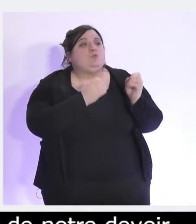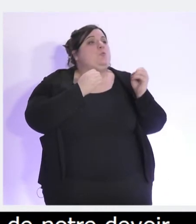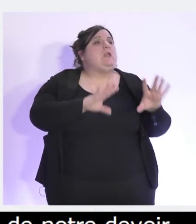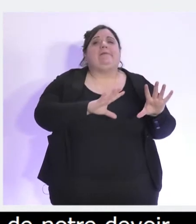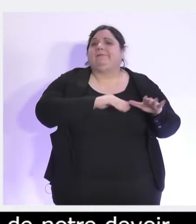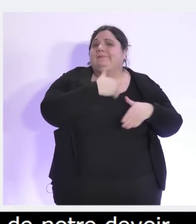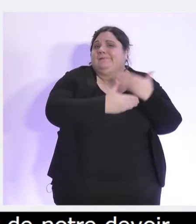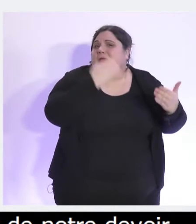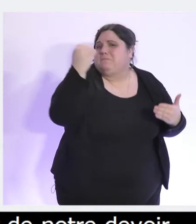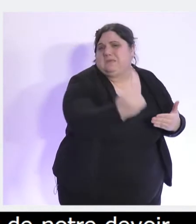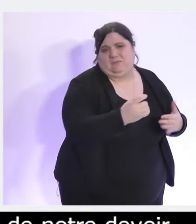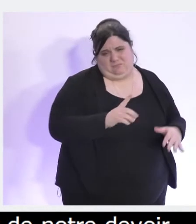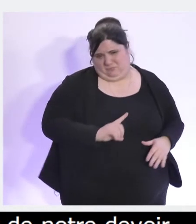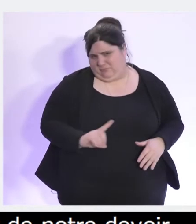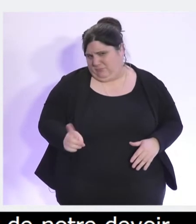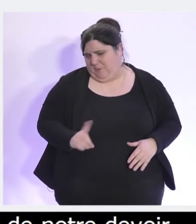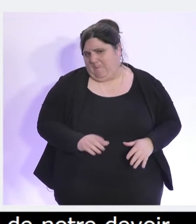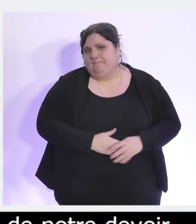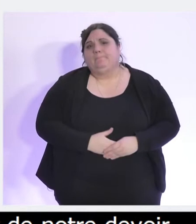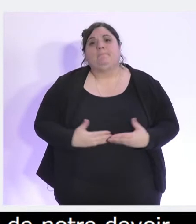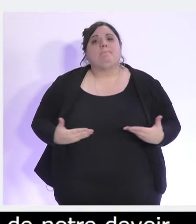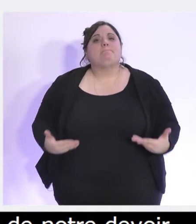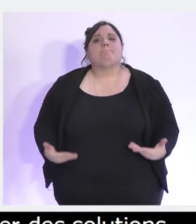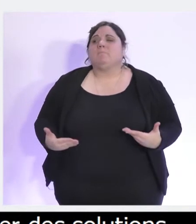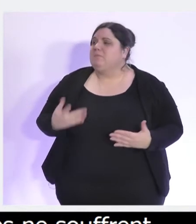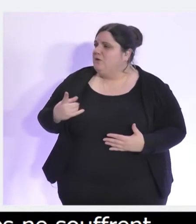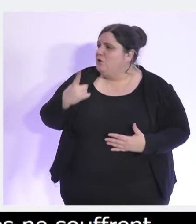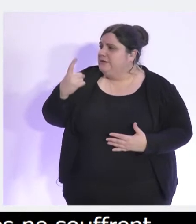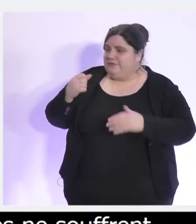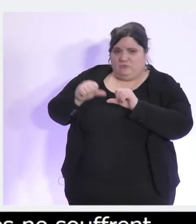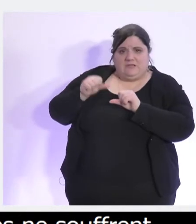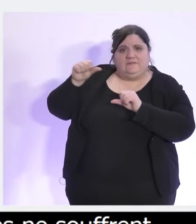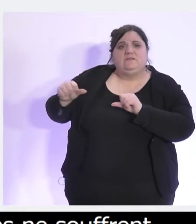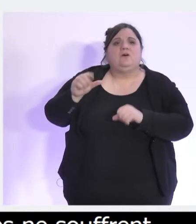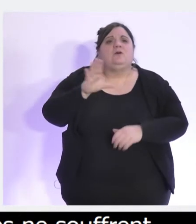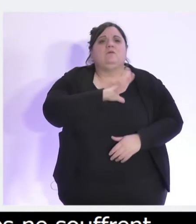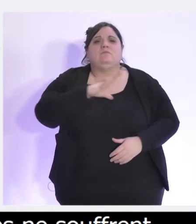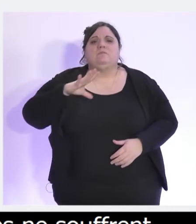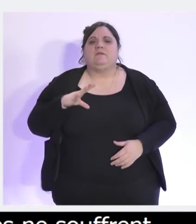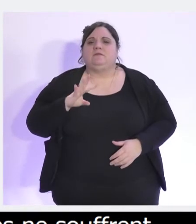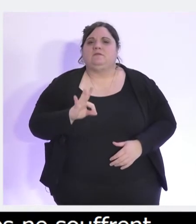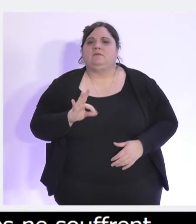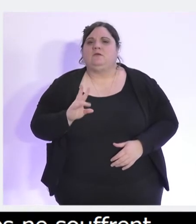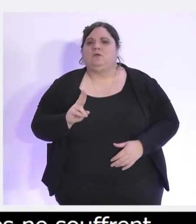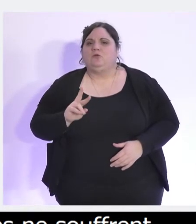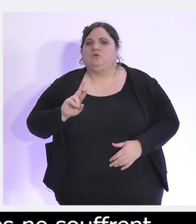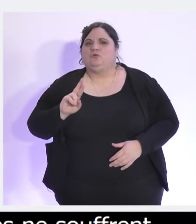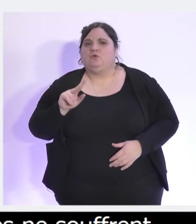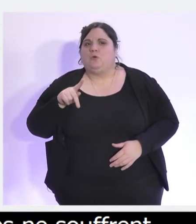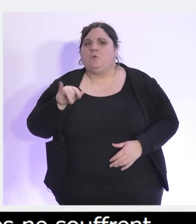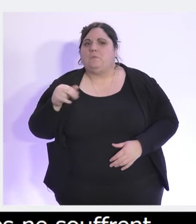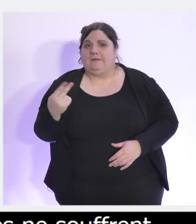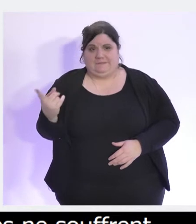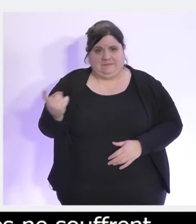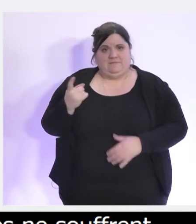à la question. So we're going to Alexander Turpin's question, AF Info. So what's as